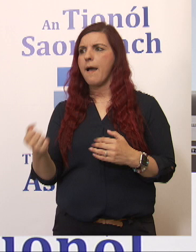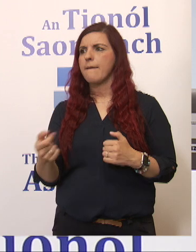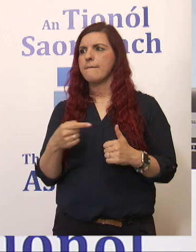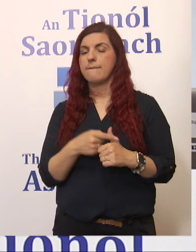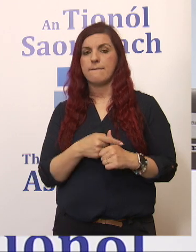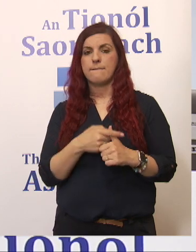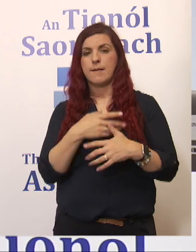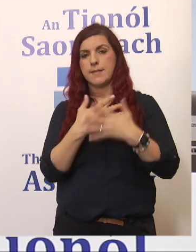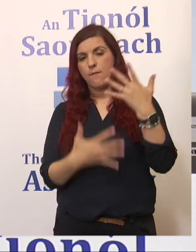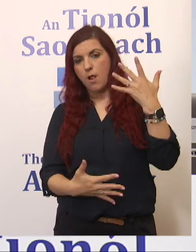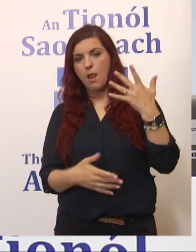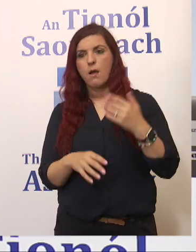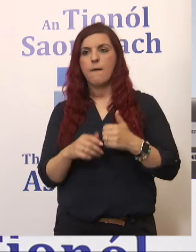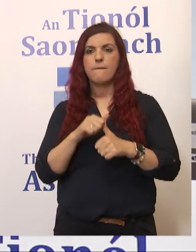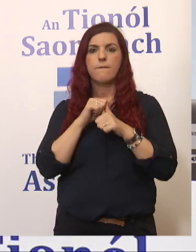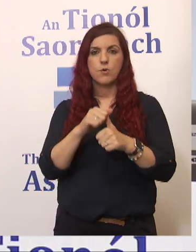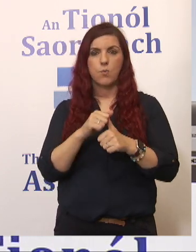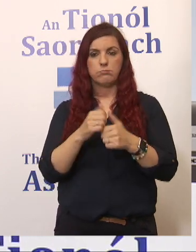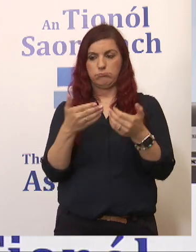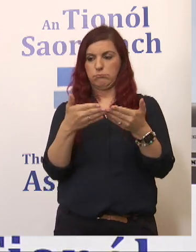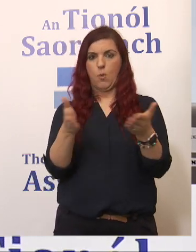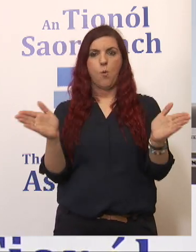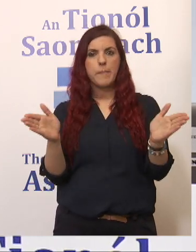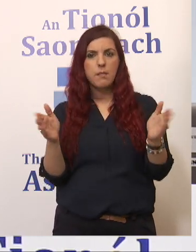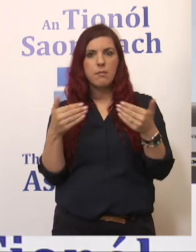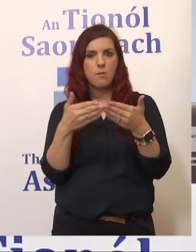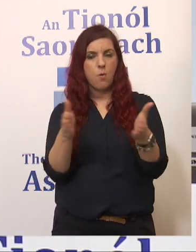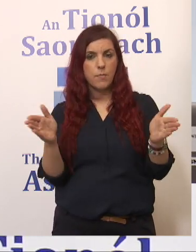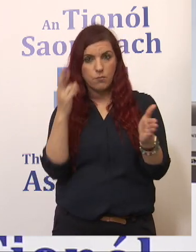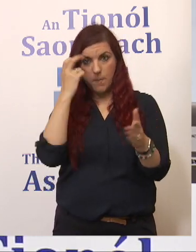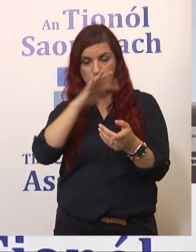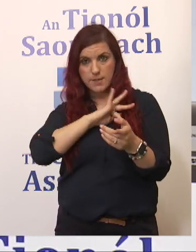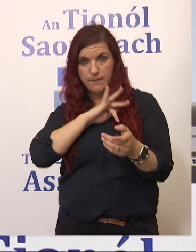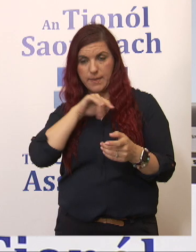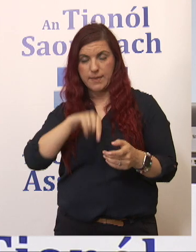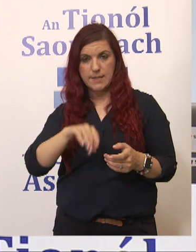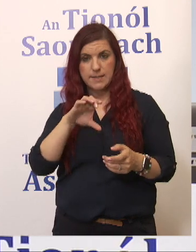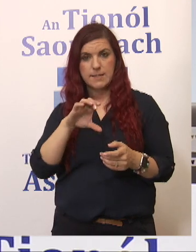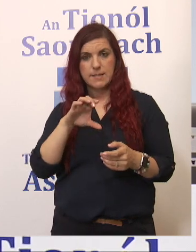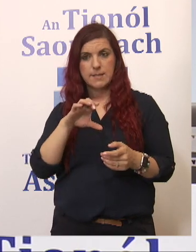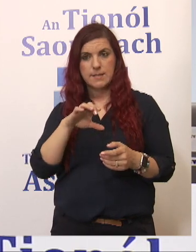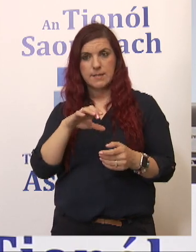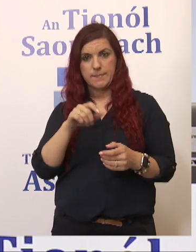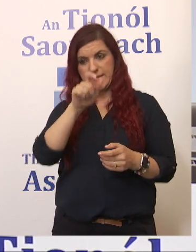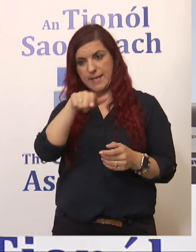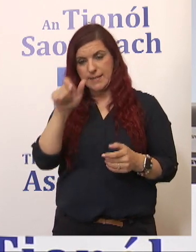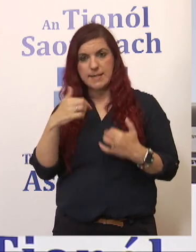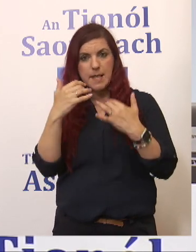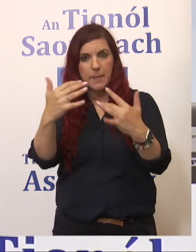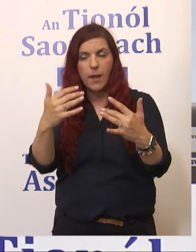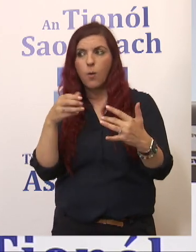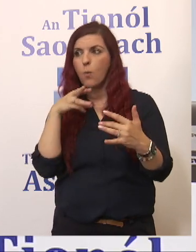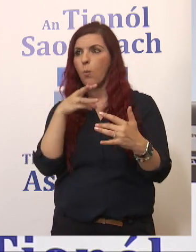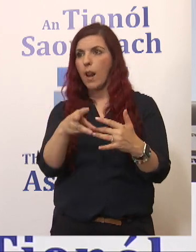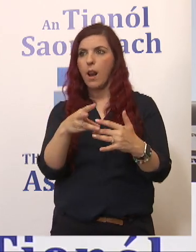seven of them. And the first one is openness. And again, just to remind ourselves that this Citizens' Assembly will operate in a completely